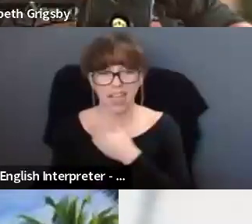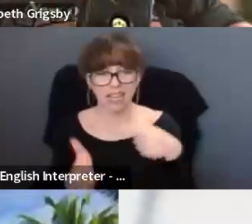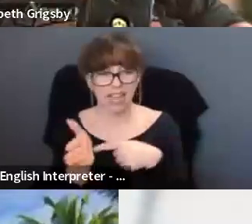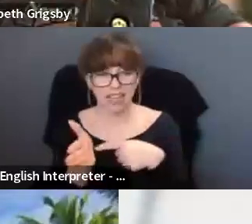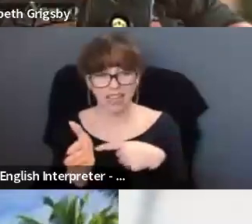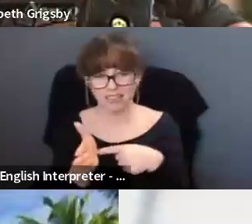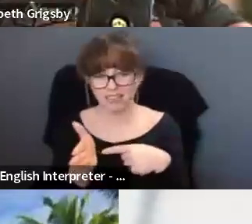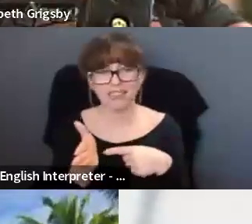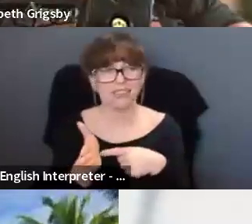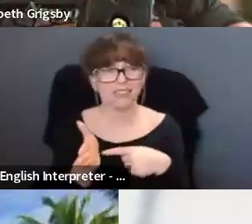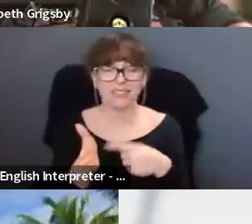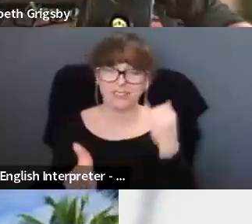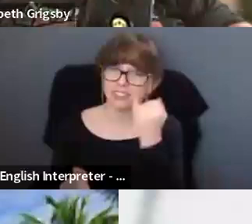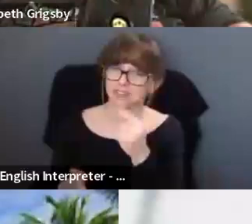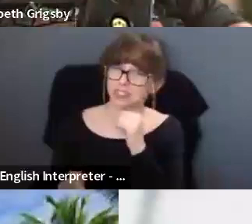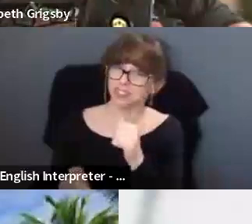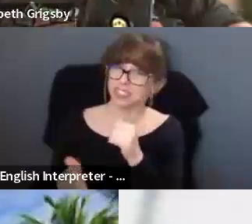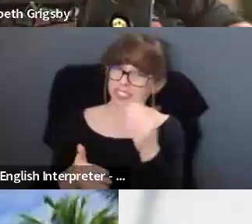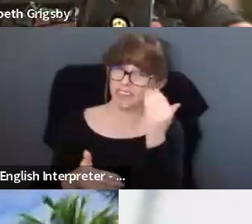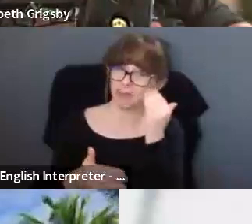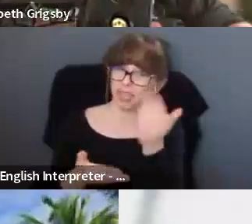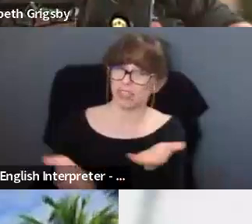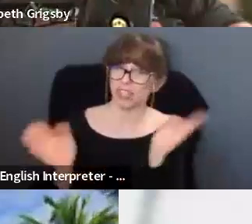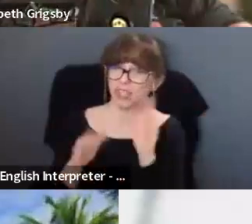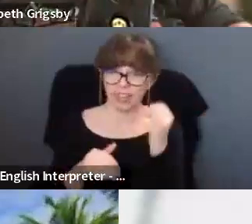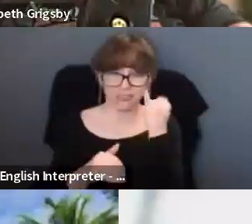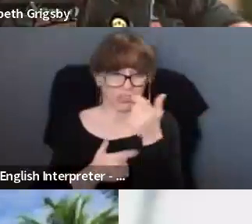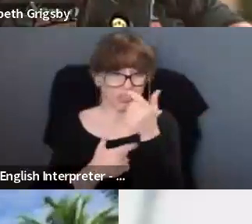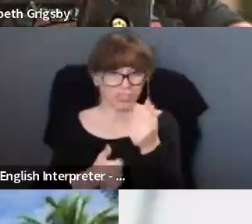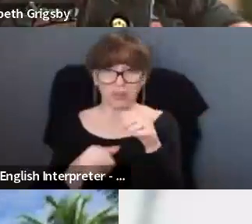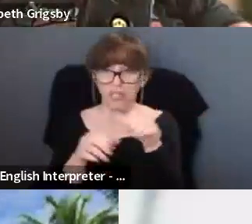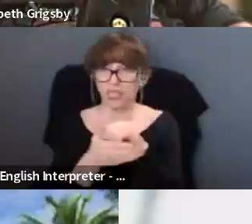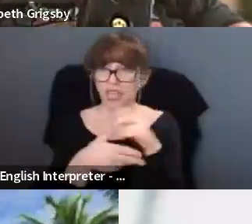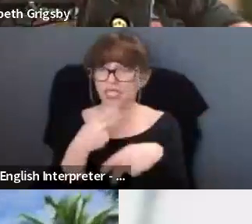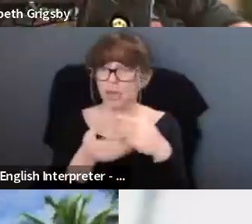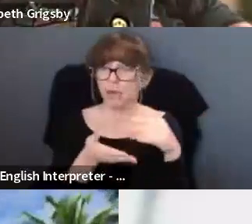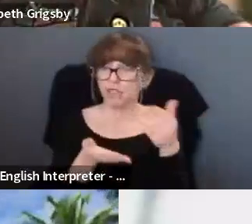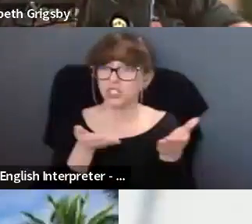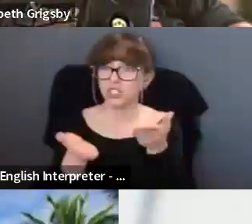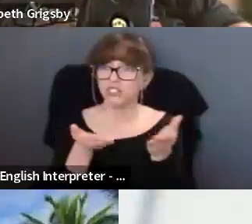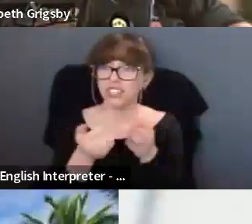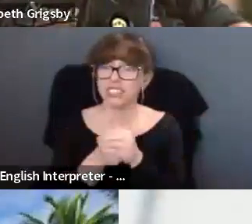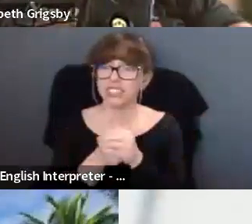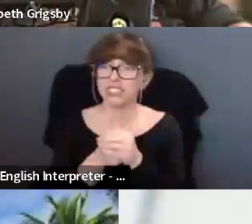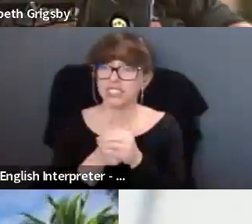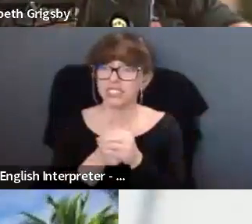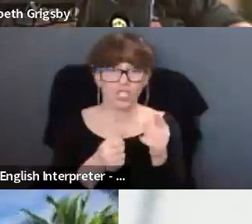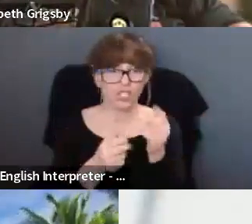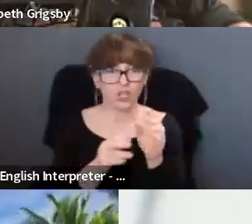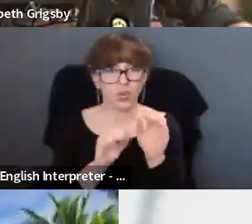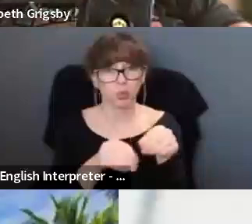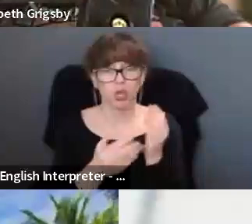for those that aren't familiar with this overall, if you're interested in doing a service like this, you put a response to our request for a